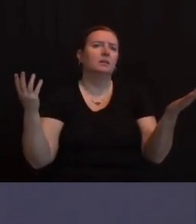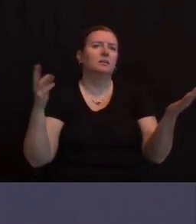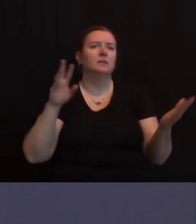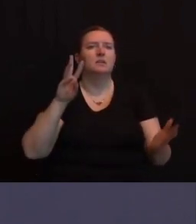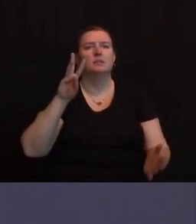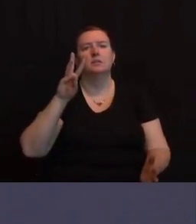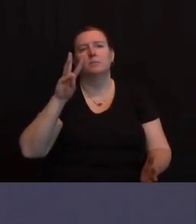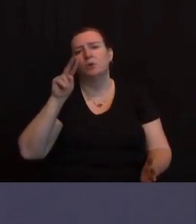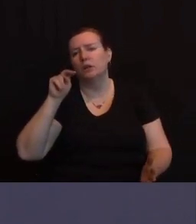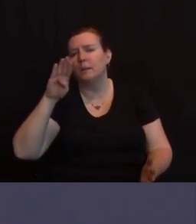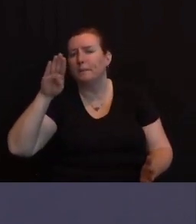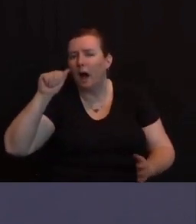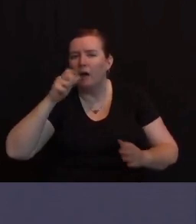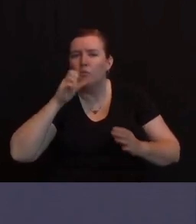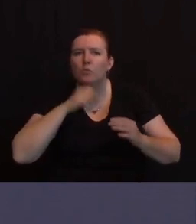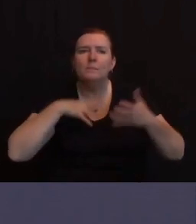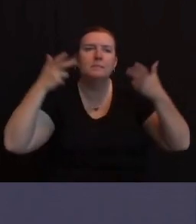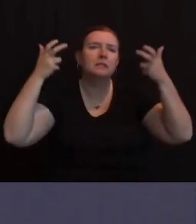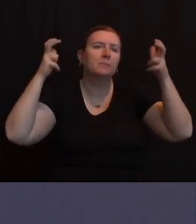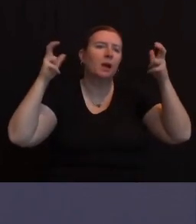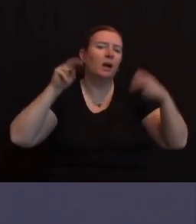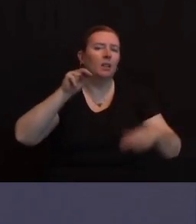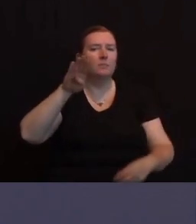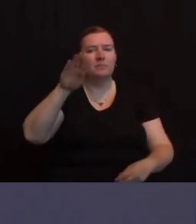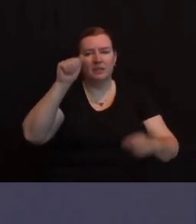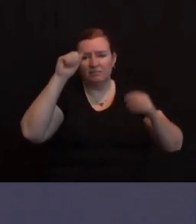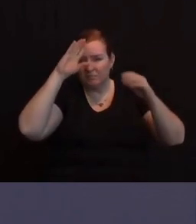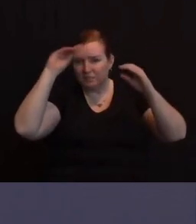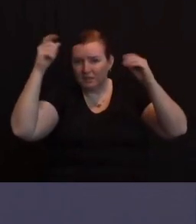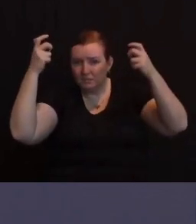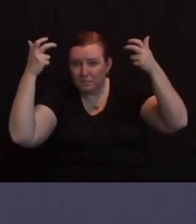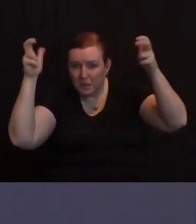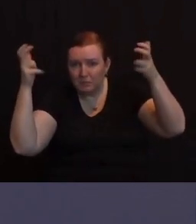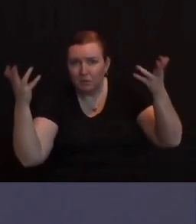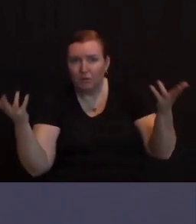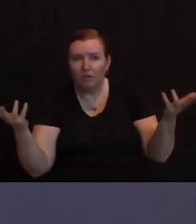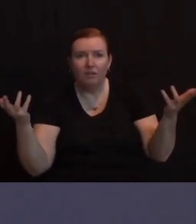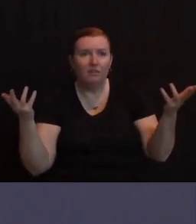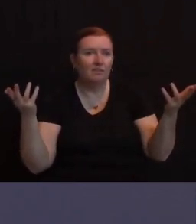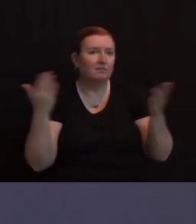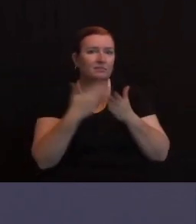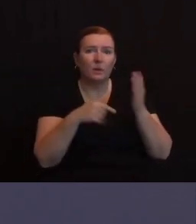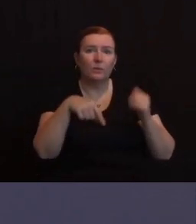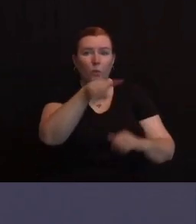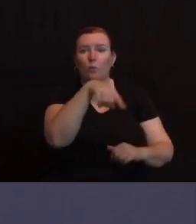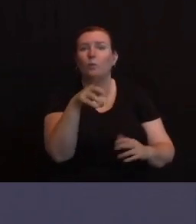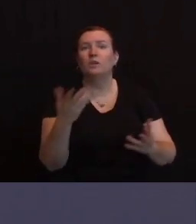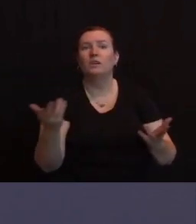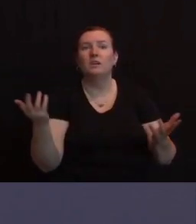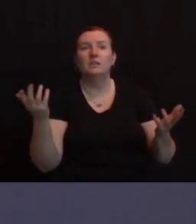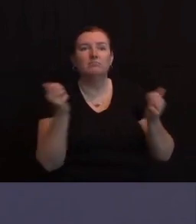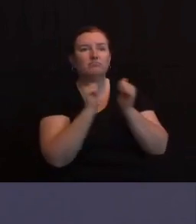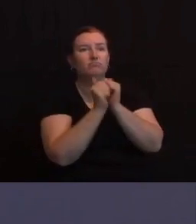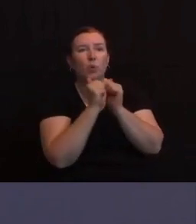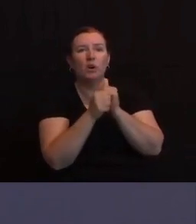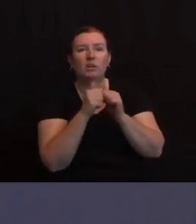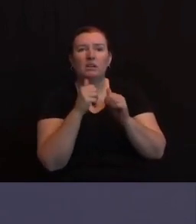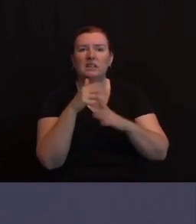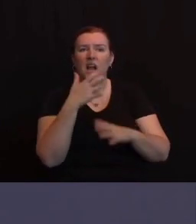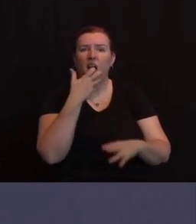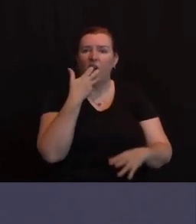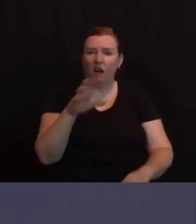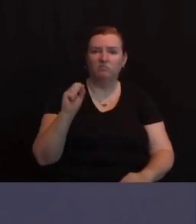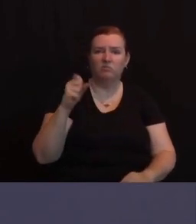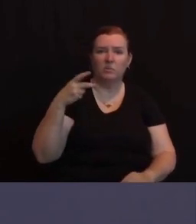WNBA, NBA, by locating, even in the case of some of them, in a hotspot community, 3 of those 4 were in